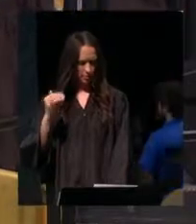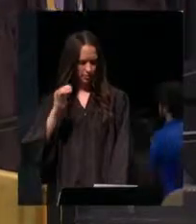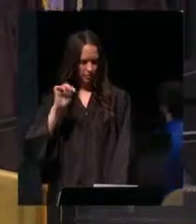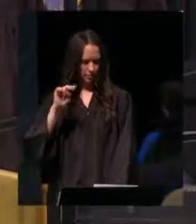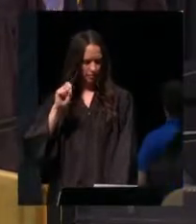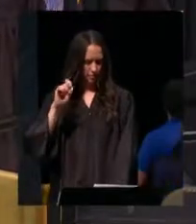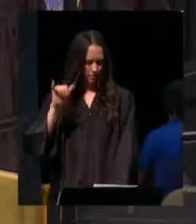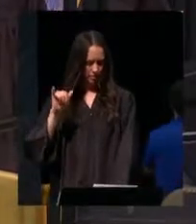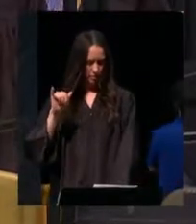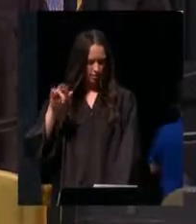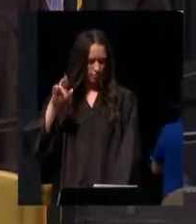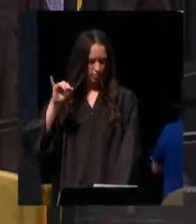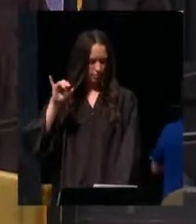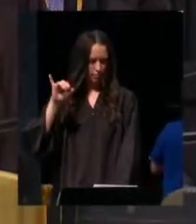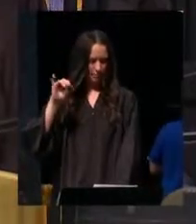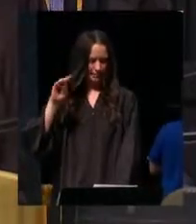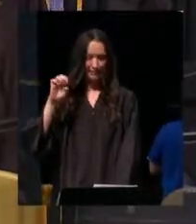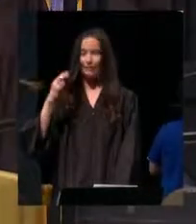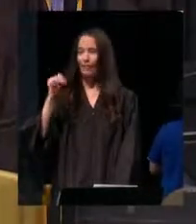Jemsey Ricehill.